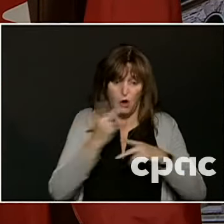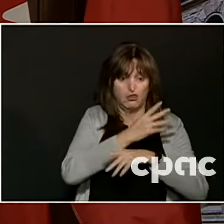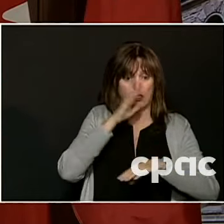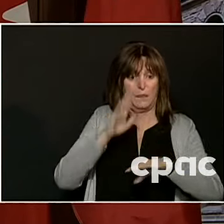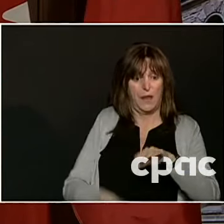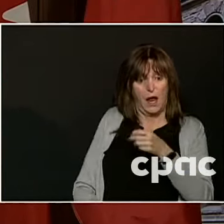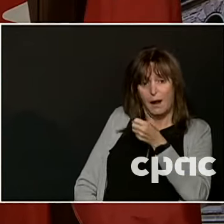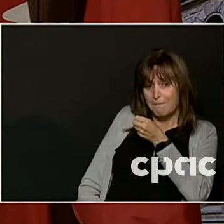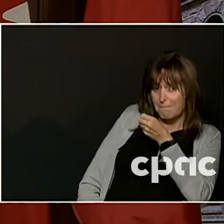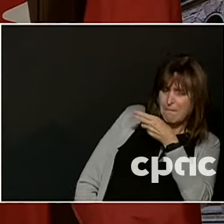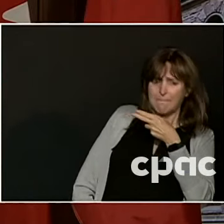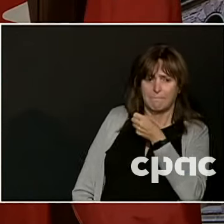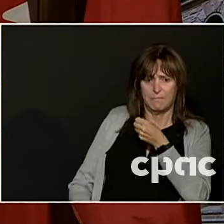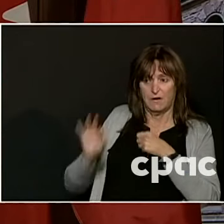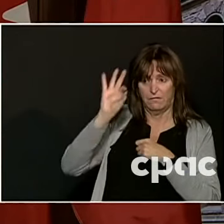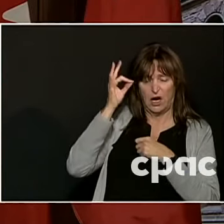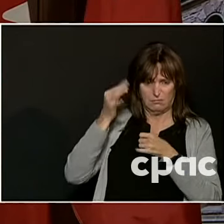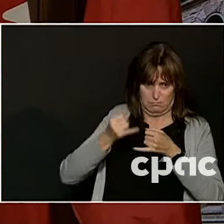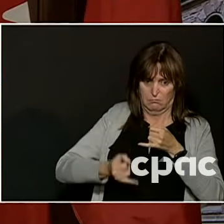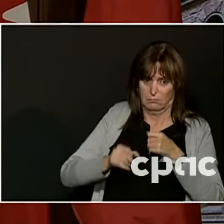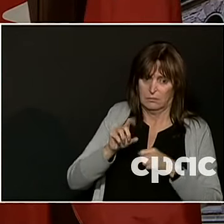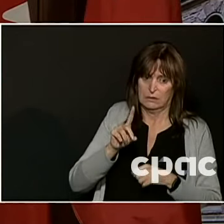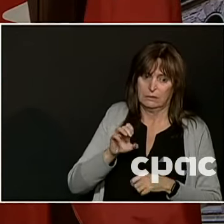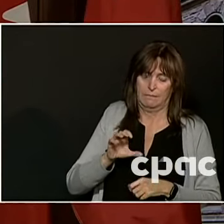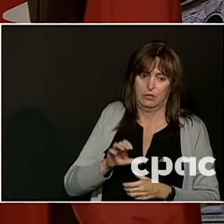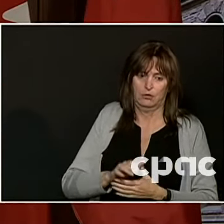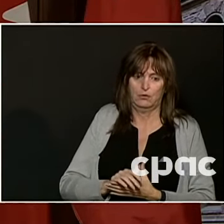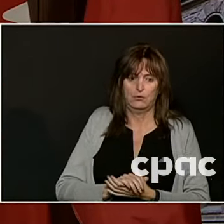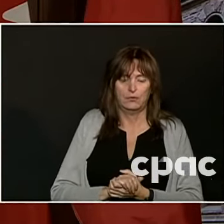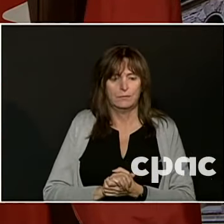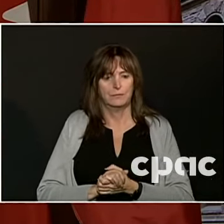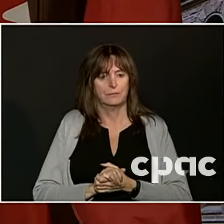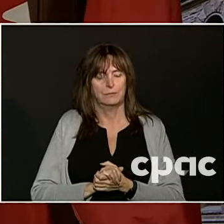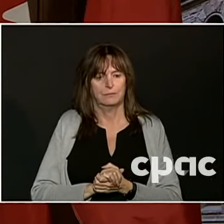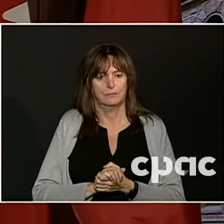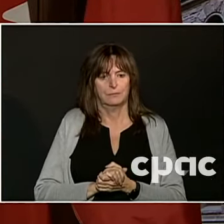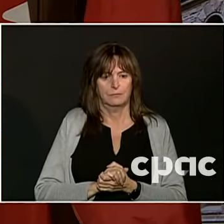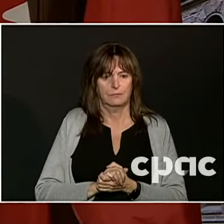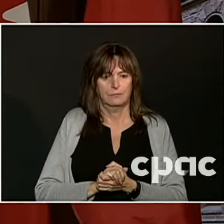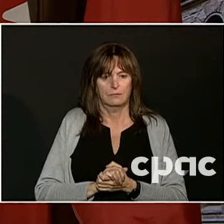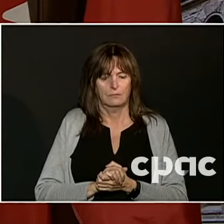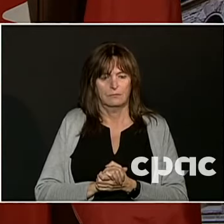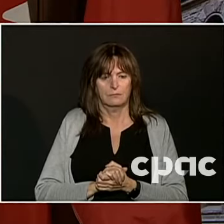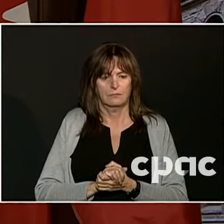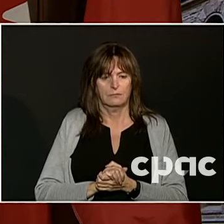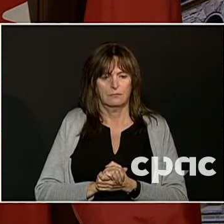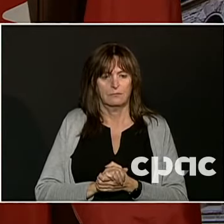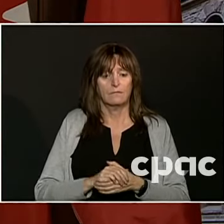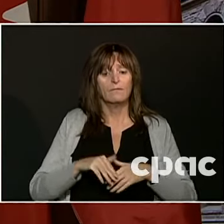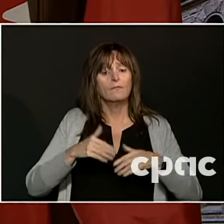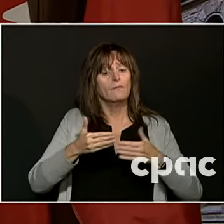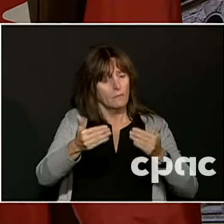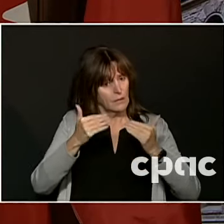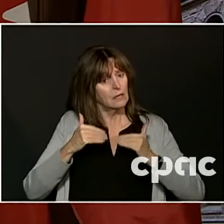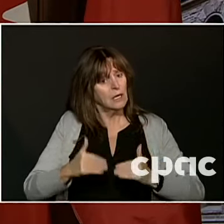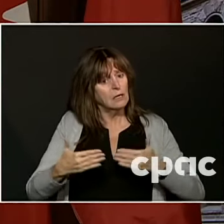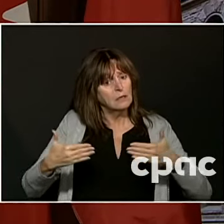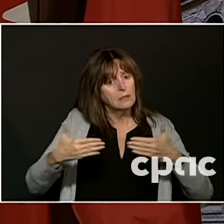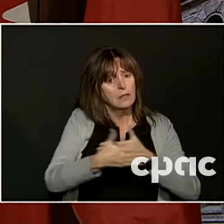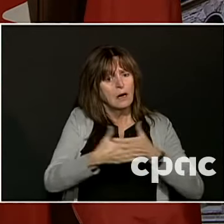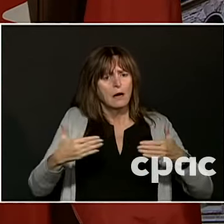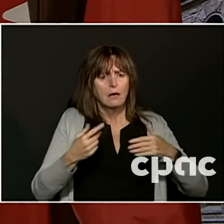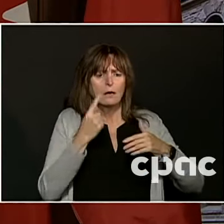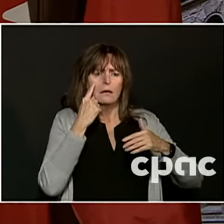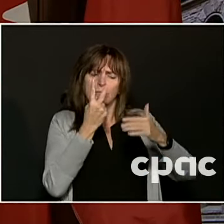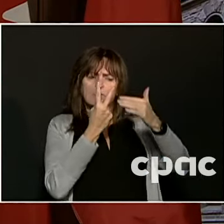December. If you go to the next slide, this is projections at a 5% rate of growth. And it's important to kind of emphasize, although